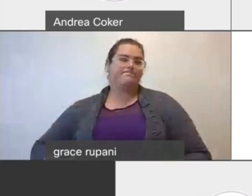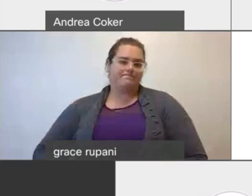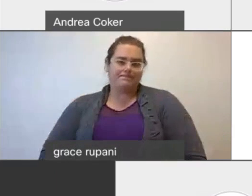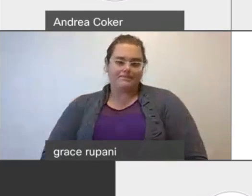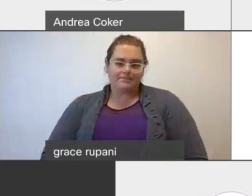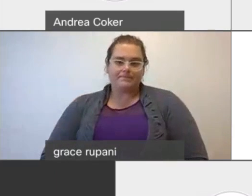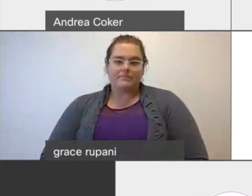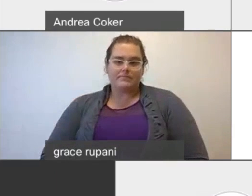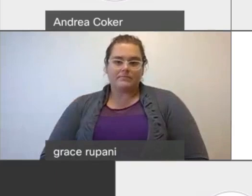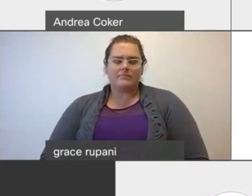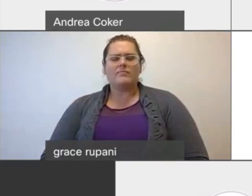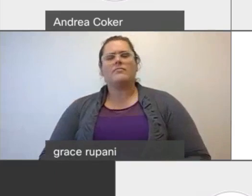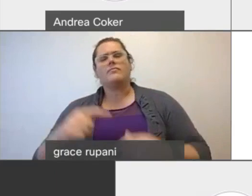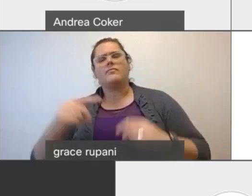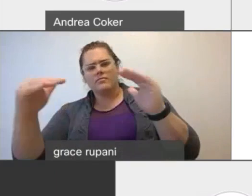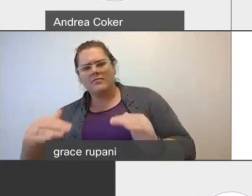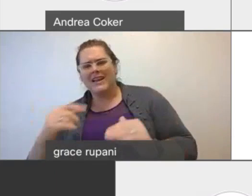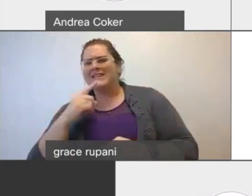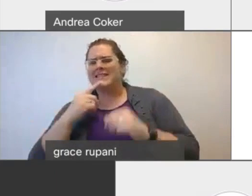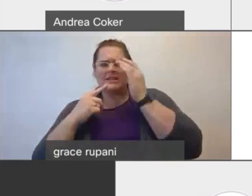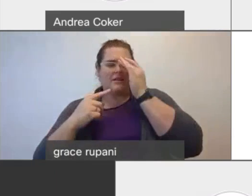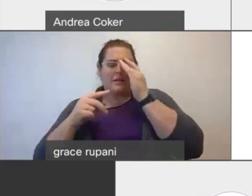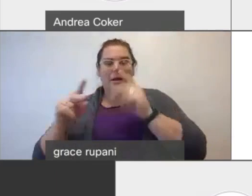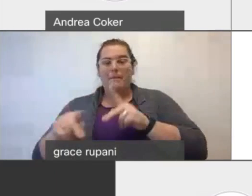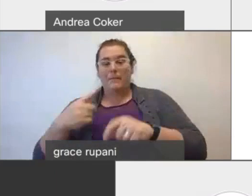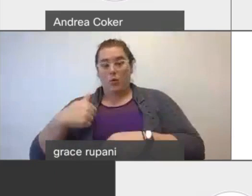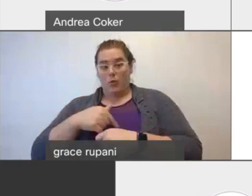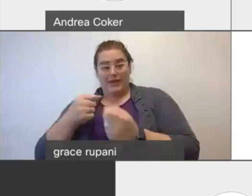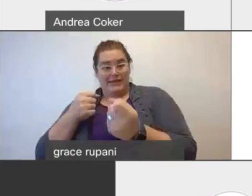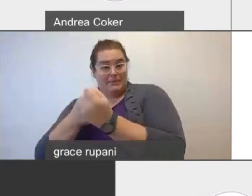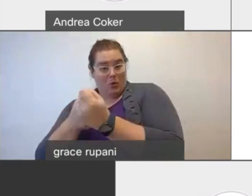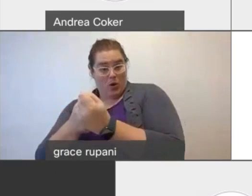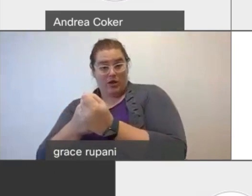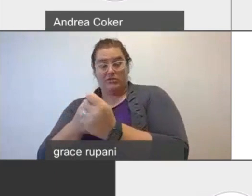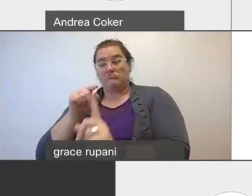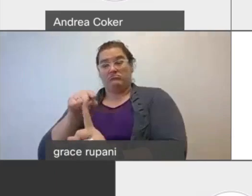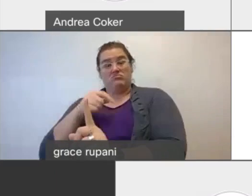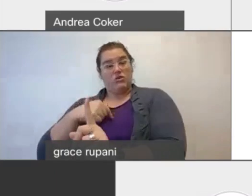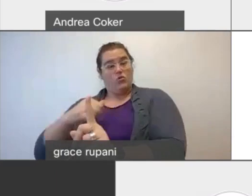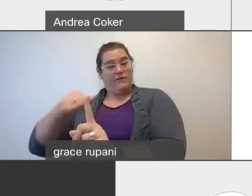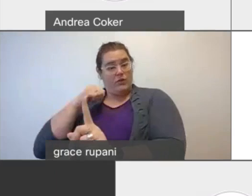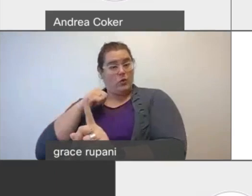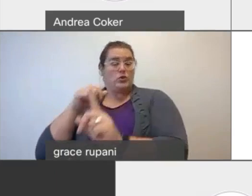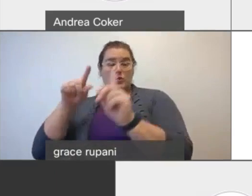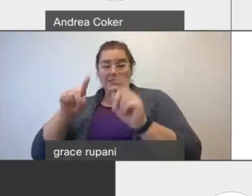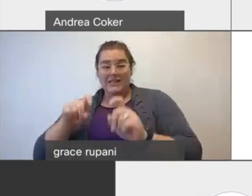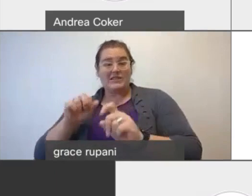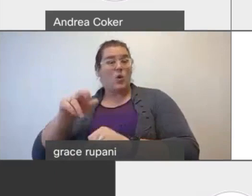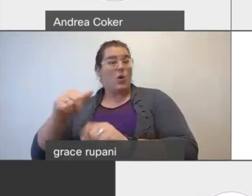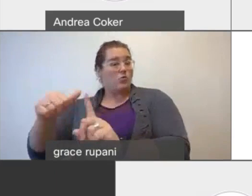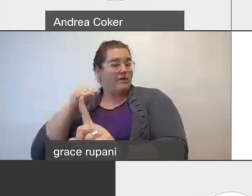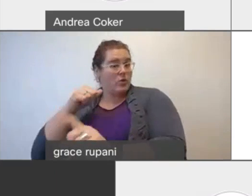Is there a plan for people supported who refuse to get vaccinated or tested? So